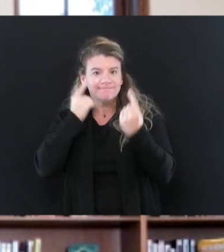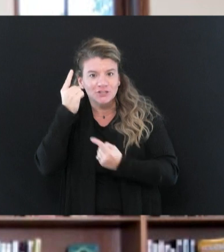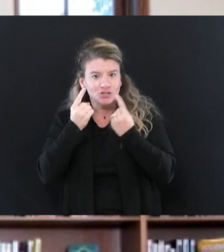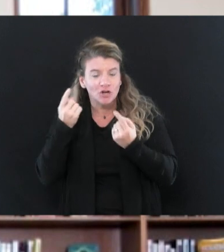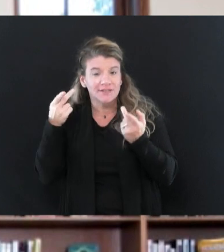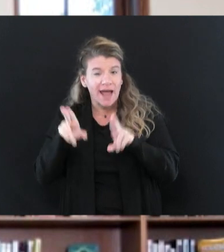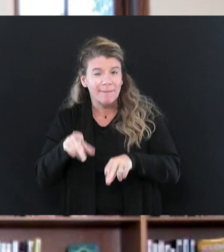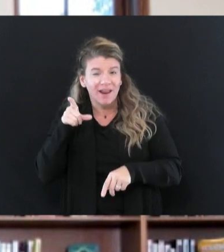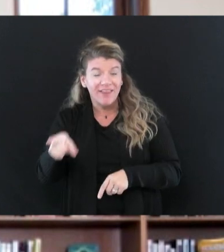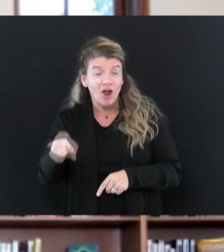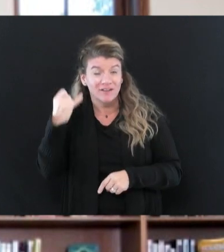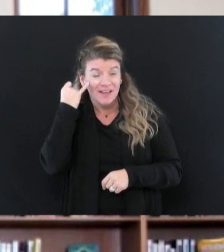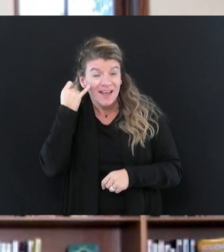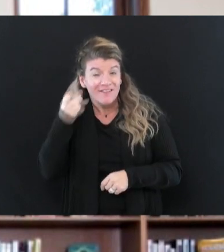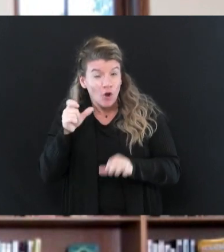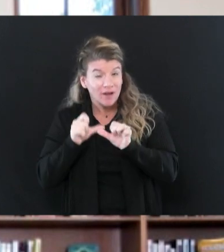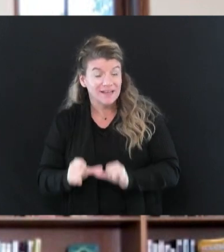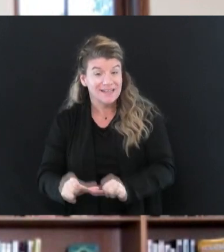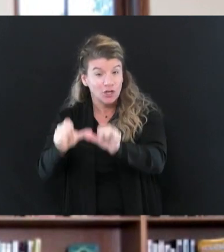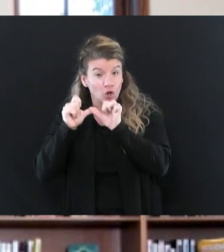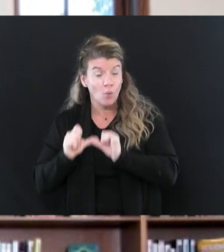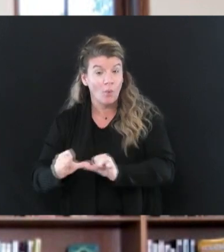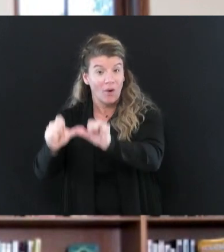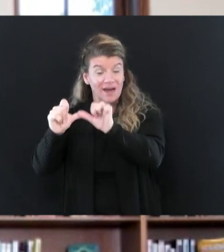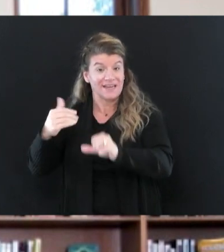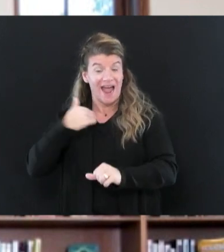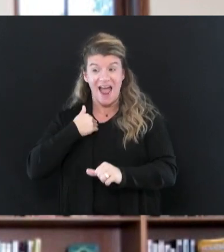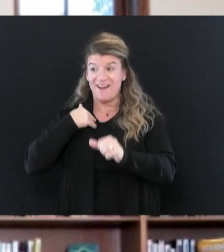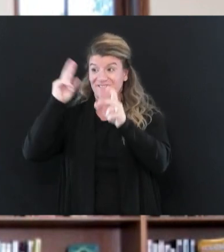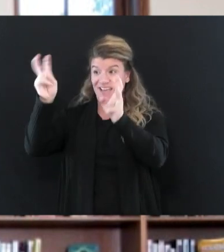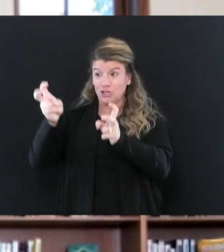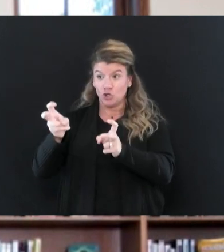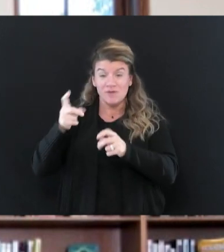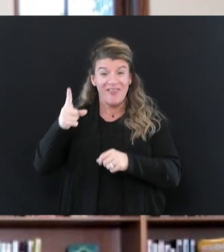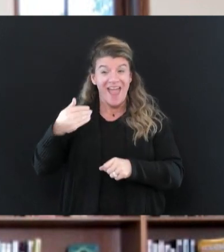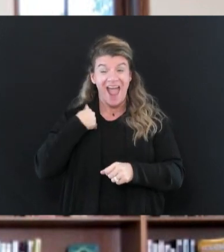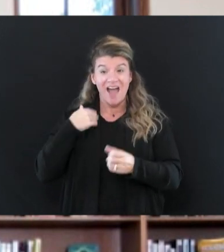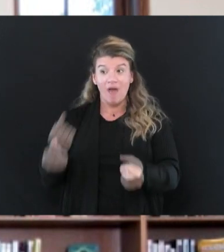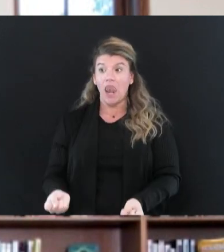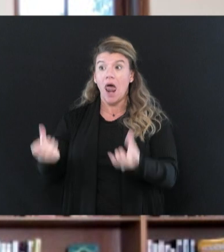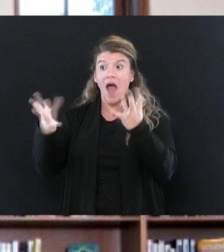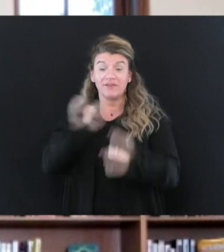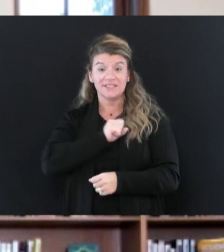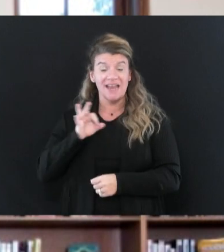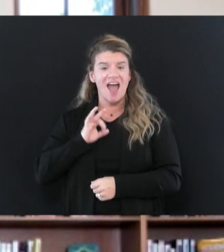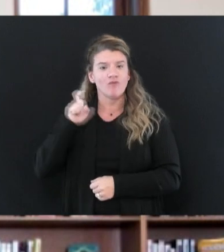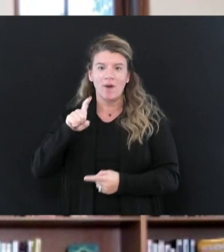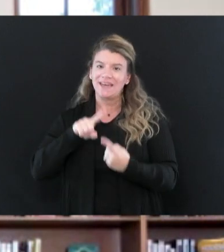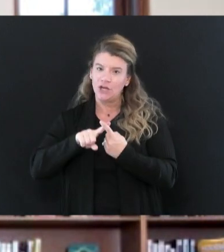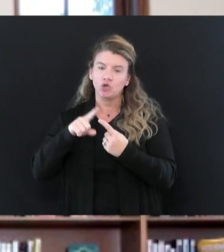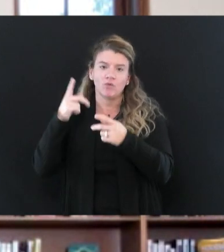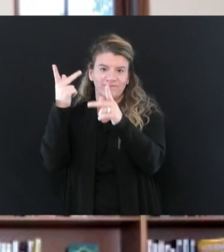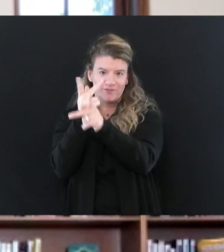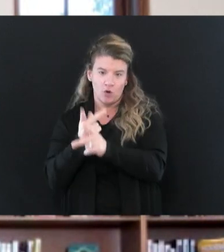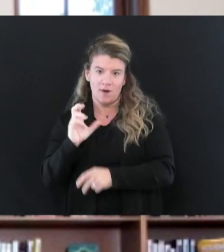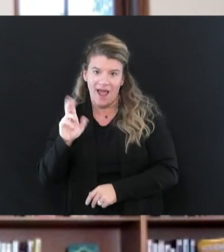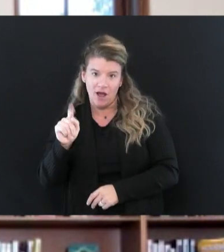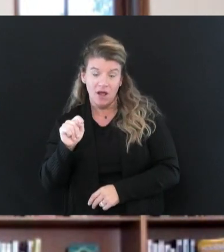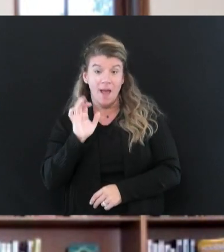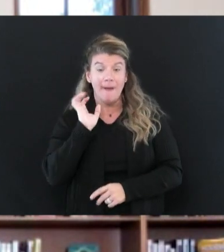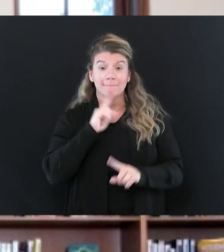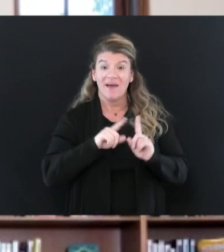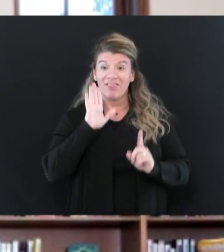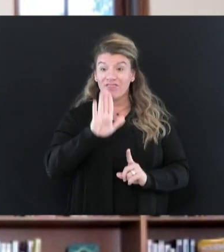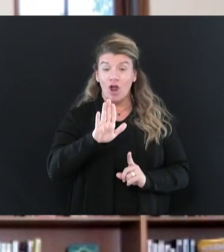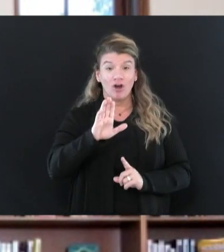are continuing to have concerns, especially with that many staff, we need to voice that. But, the staff, the CEO there is doing the best that